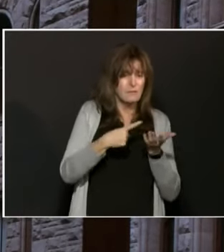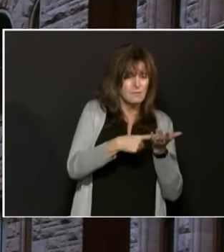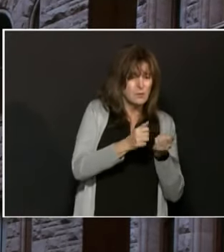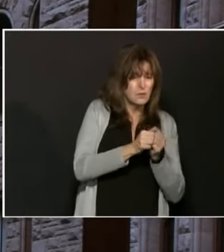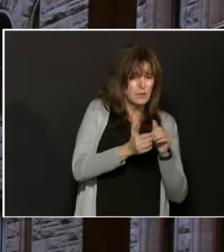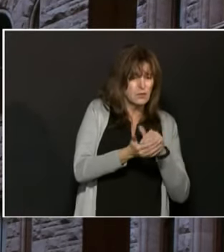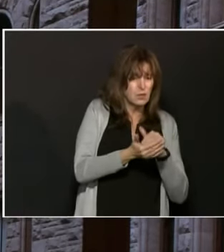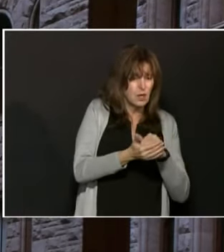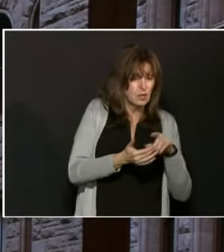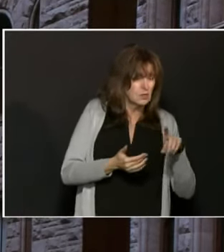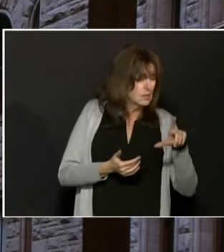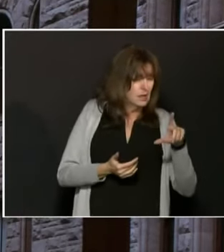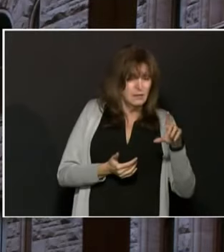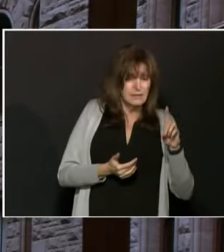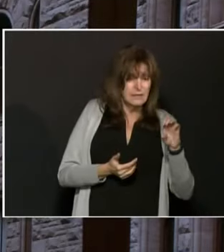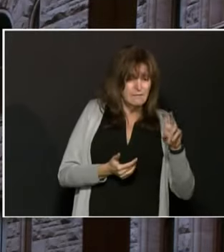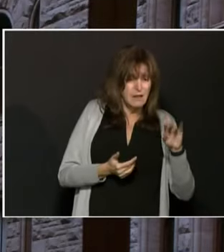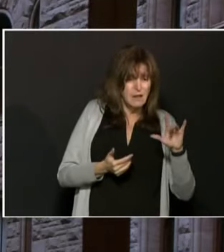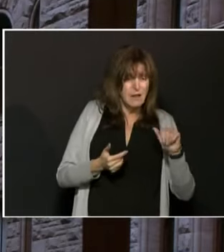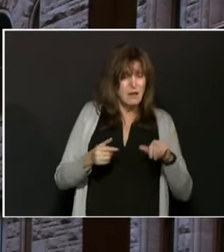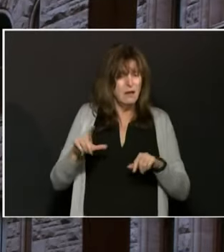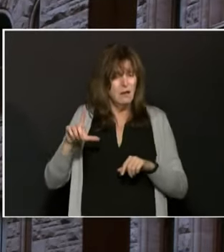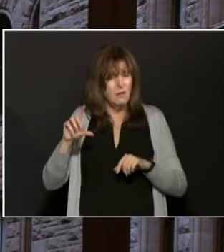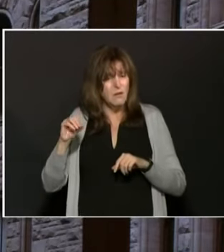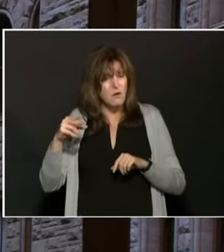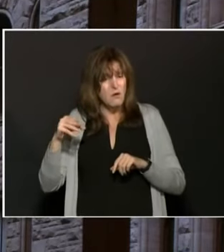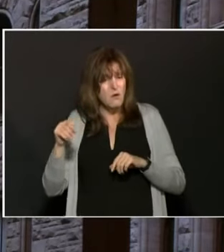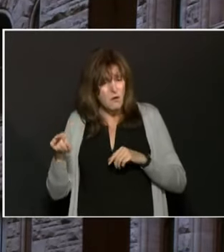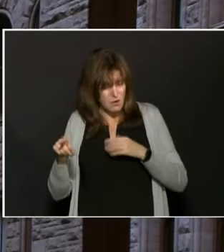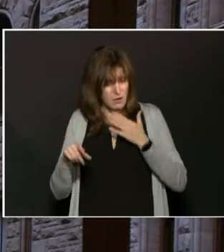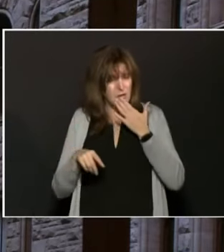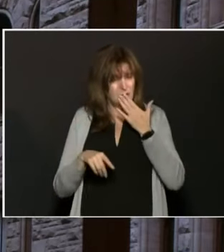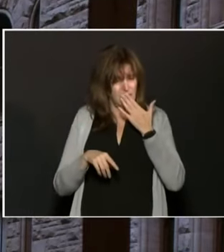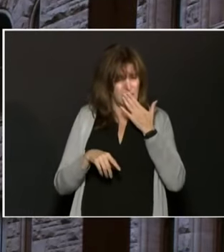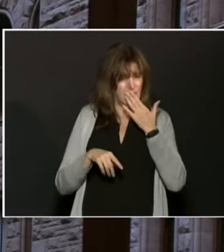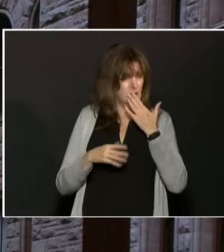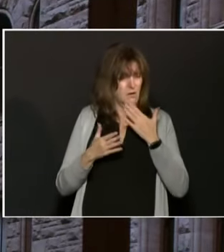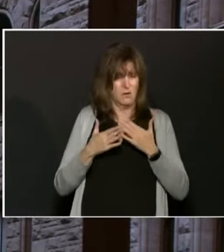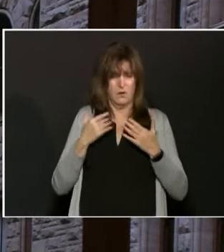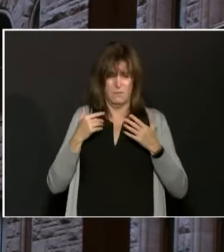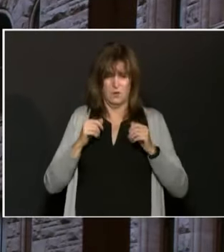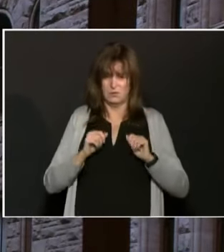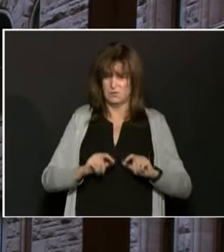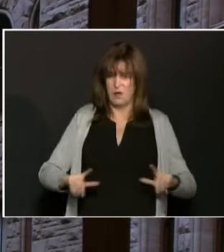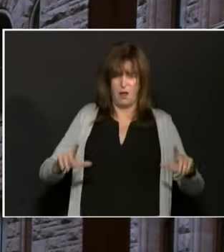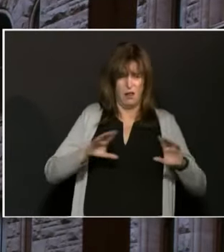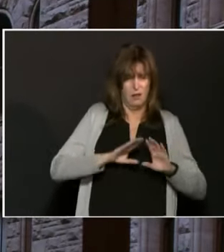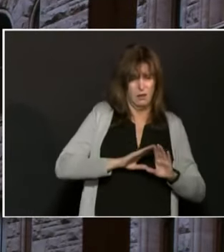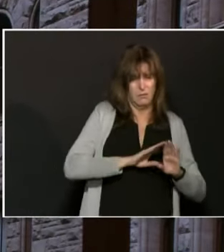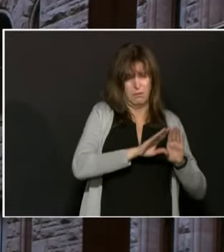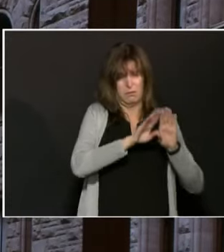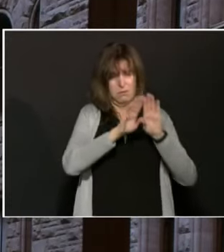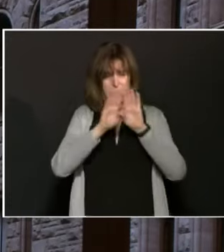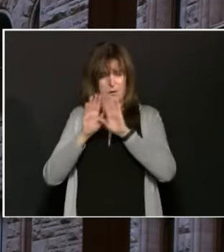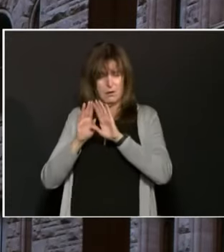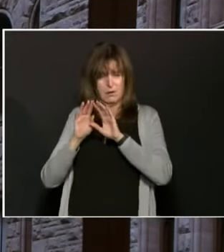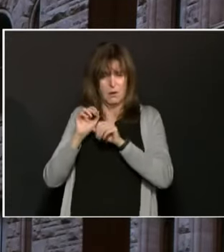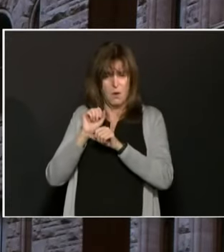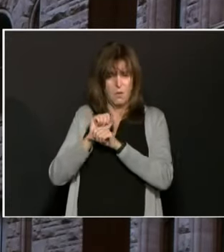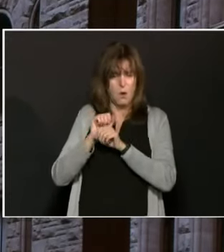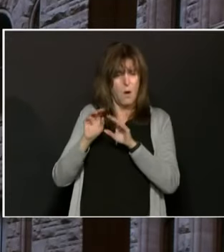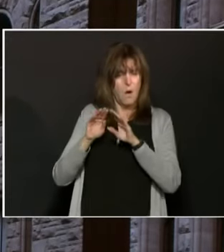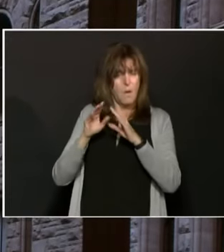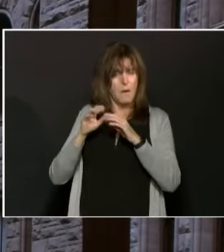well all workplaces except for some key ones such as construction and others. We had basically people not going out except